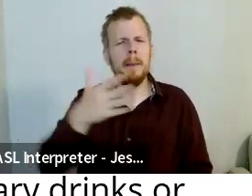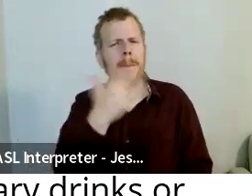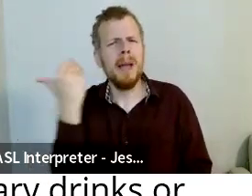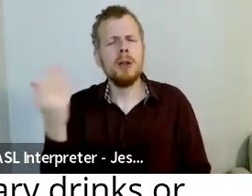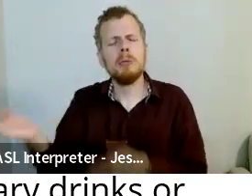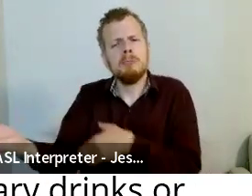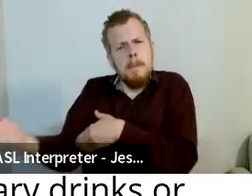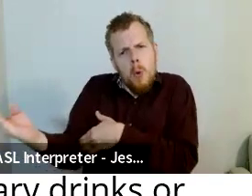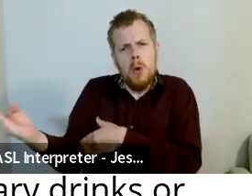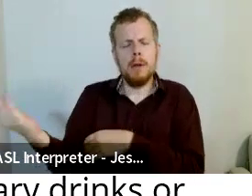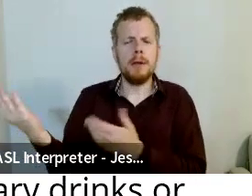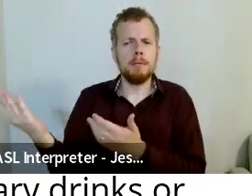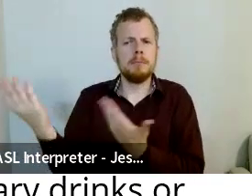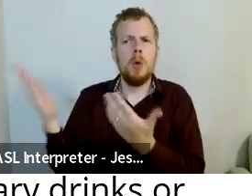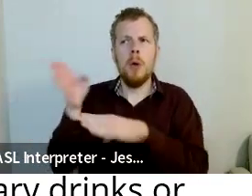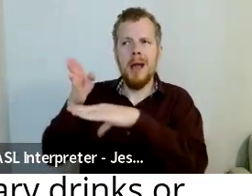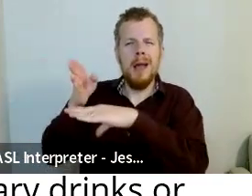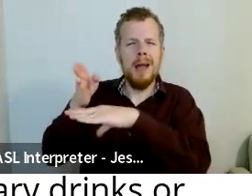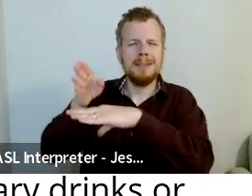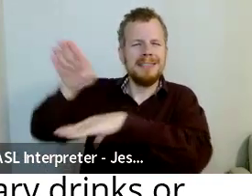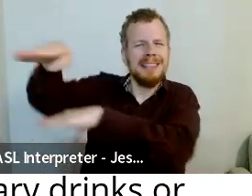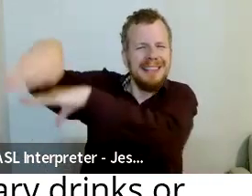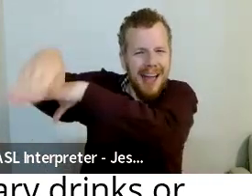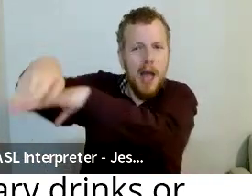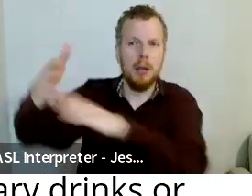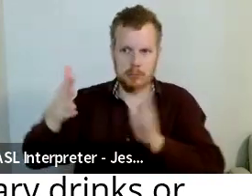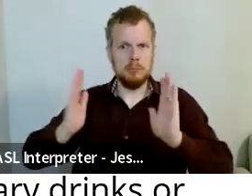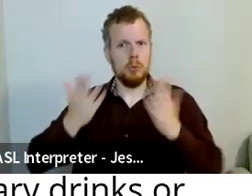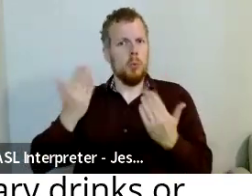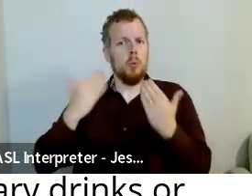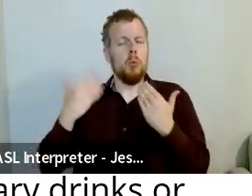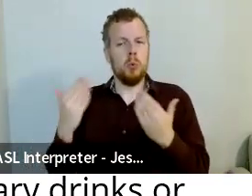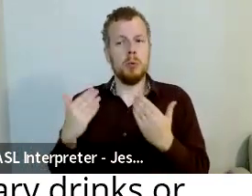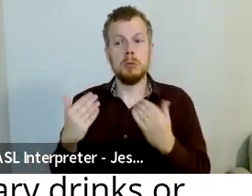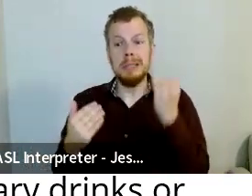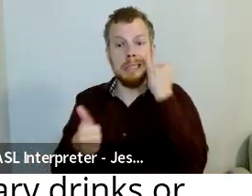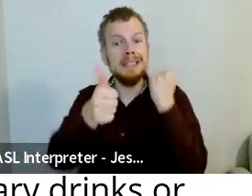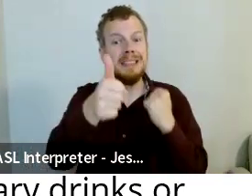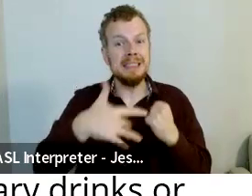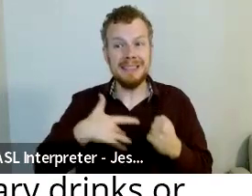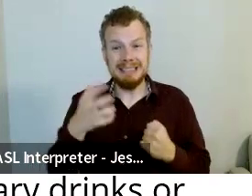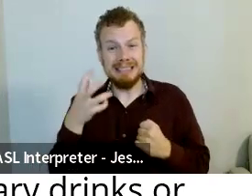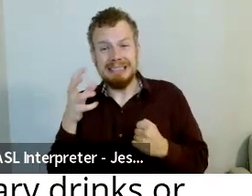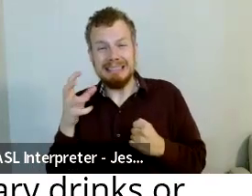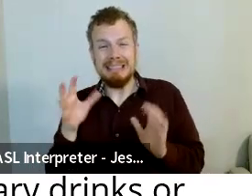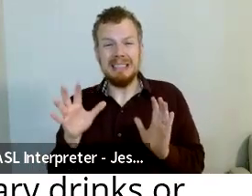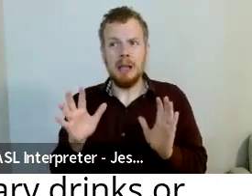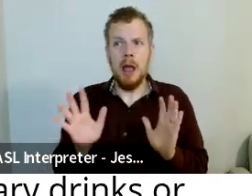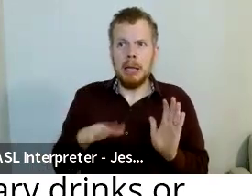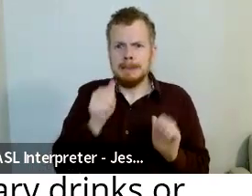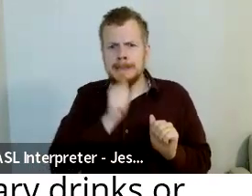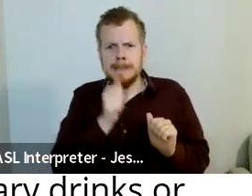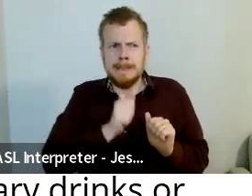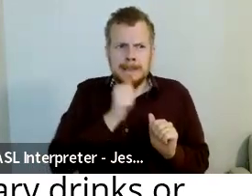before 11 or after 4. If you start feeling overheated, do not wait. Get to a